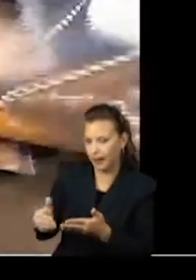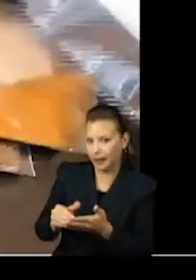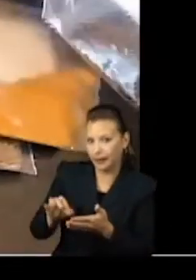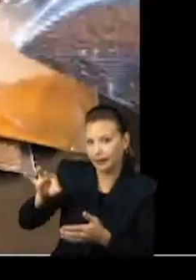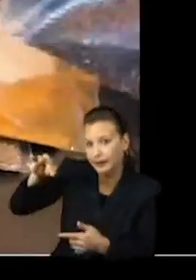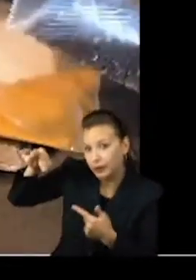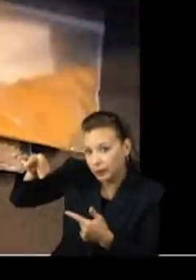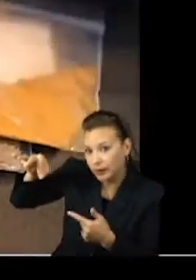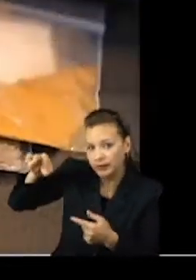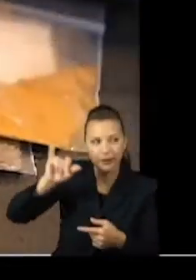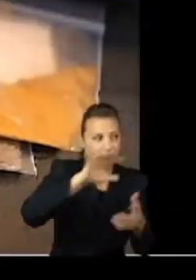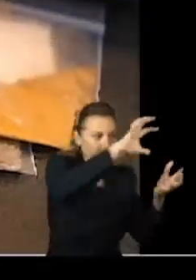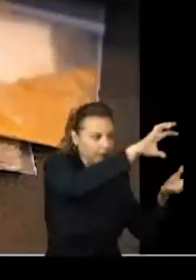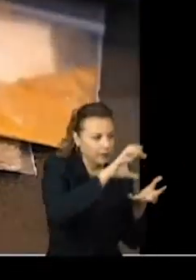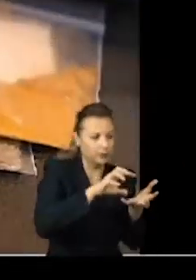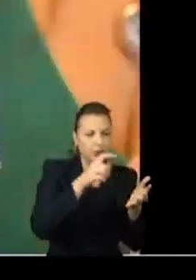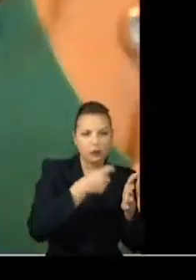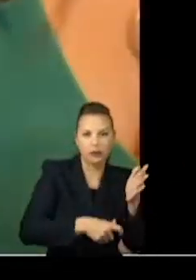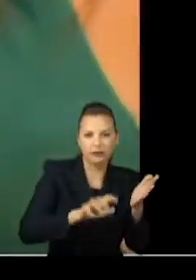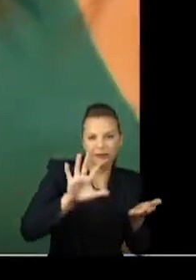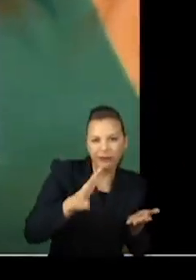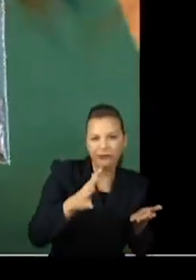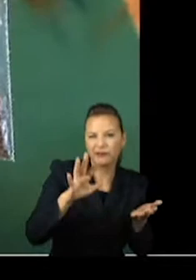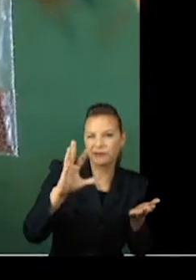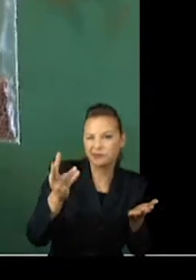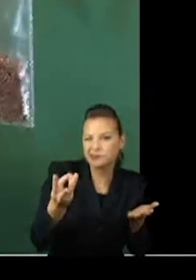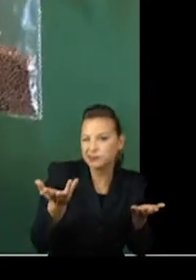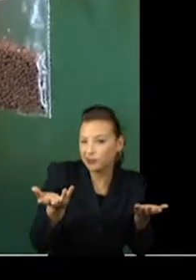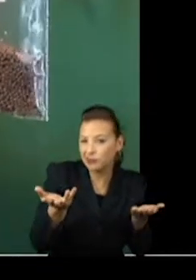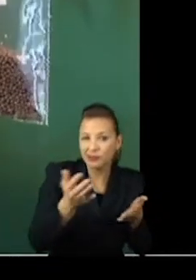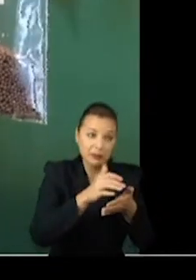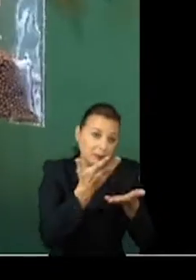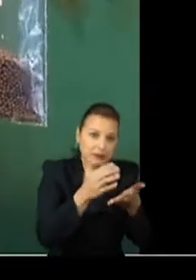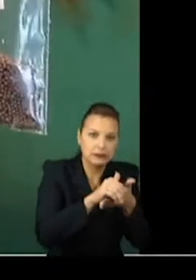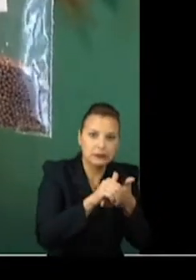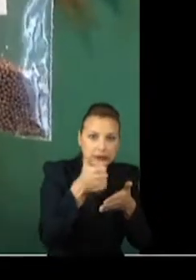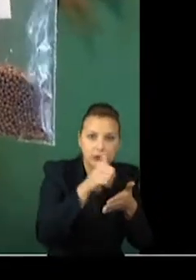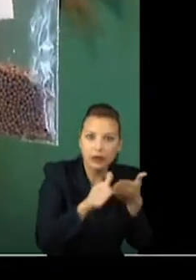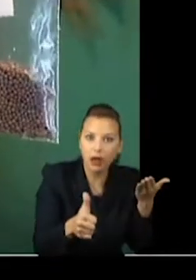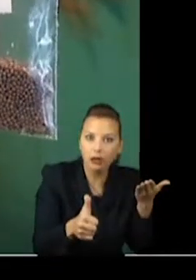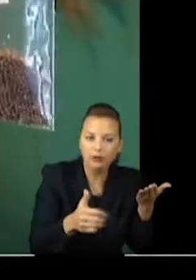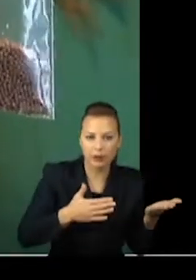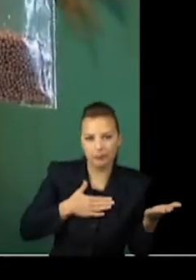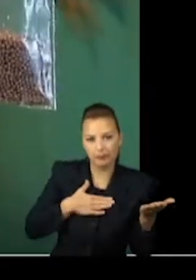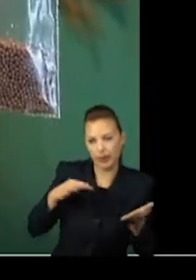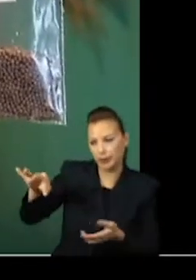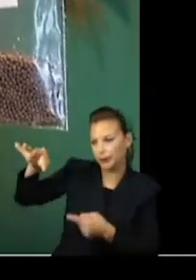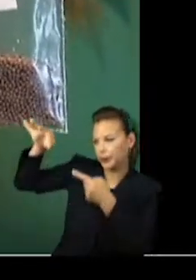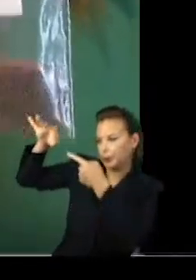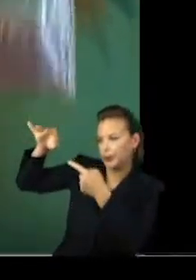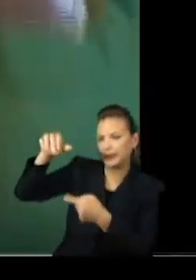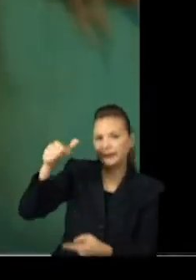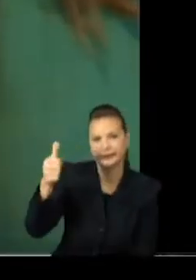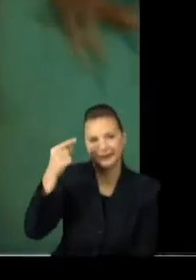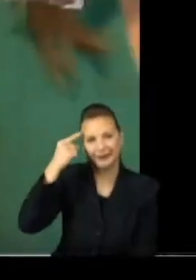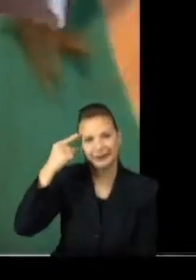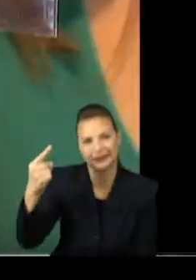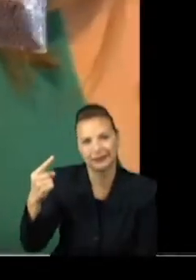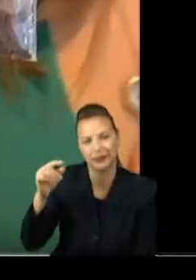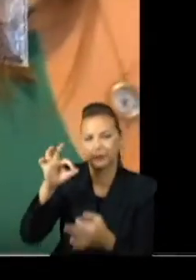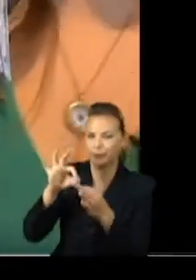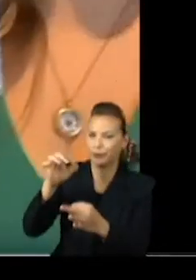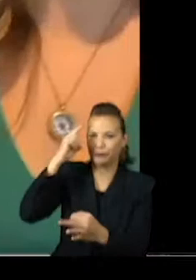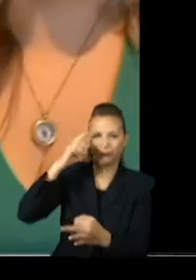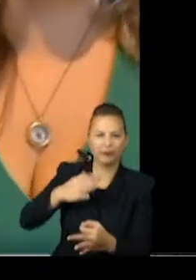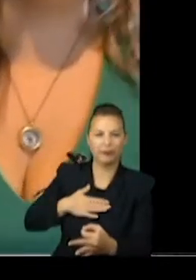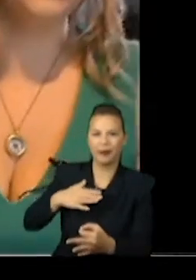The container that I would have paid for, bought it in the store would have been $5, $6, up to $10. I paid 10 cents for